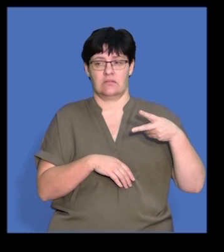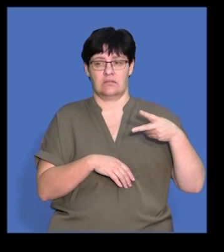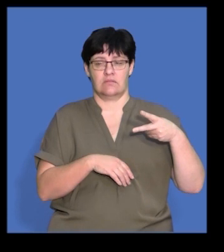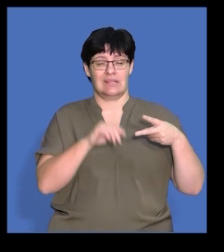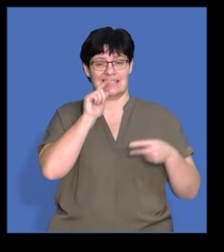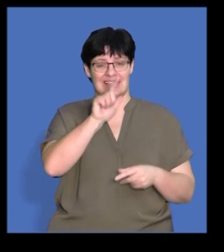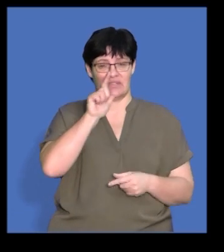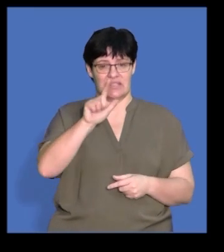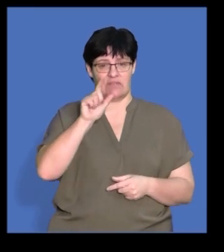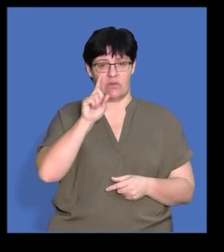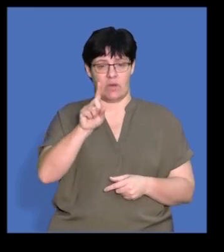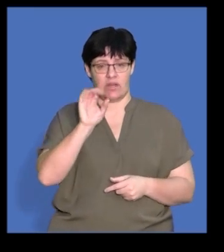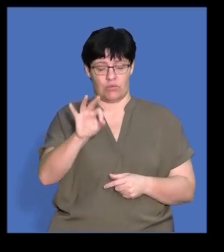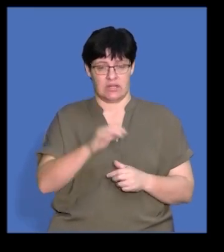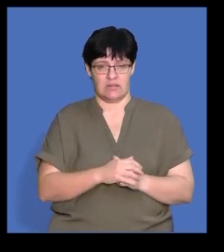was 7713.